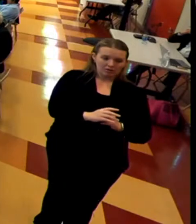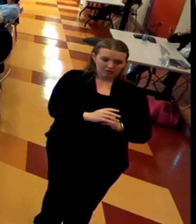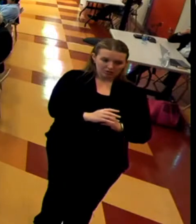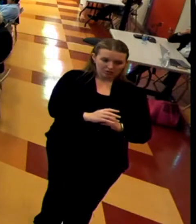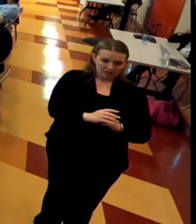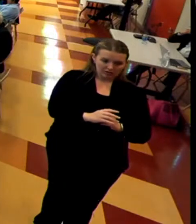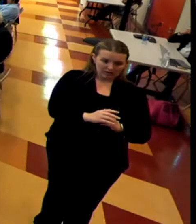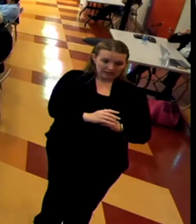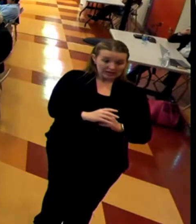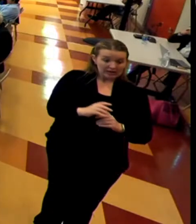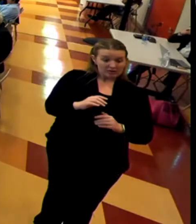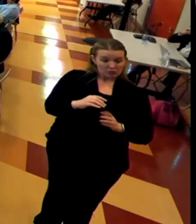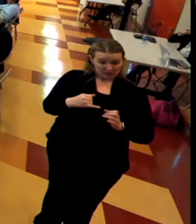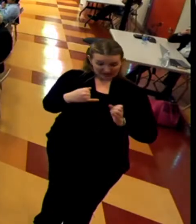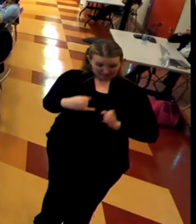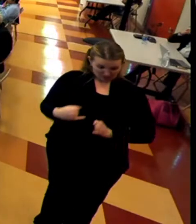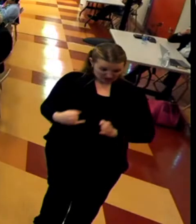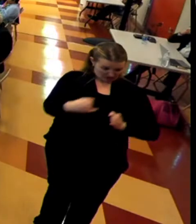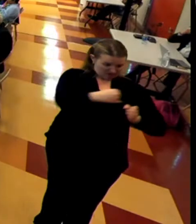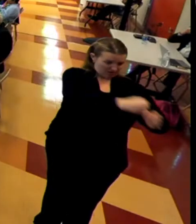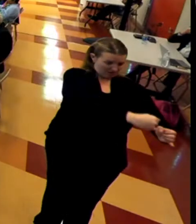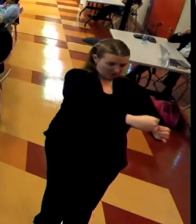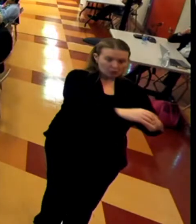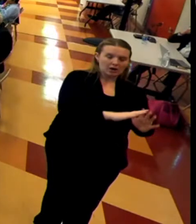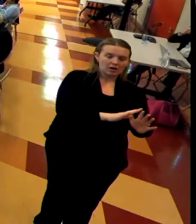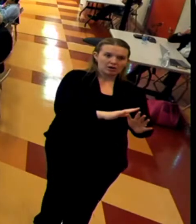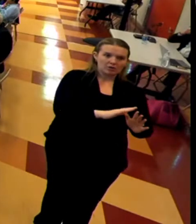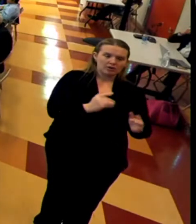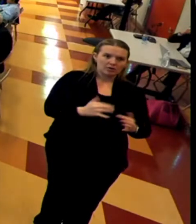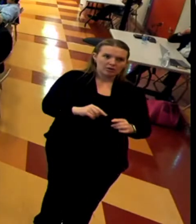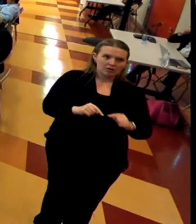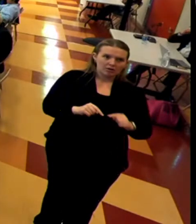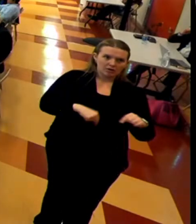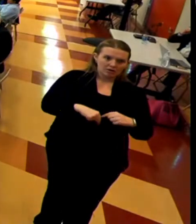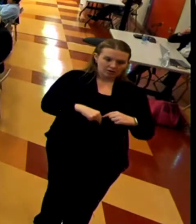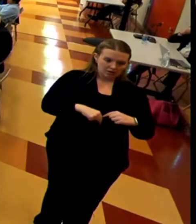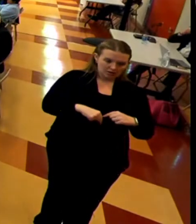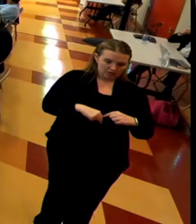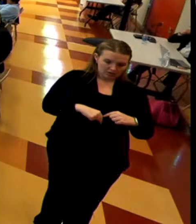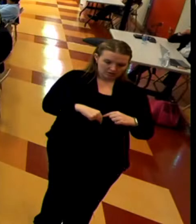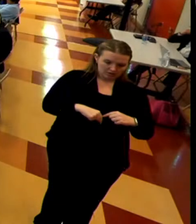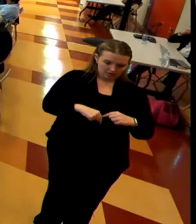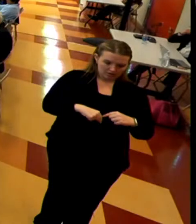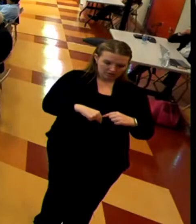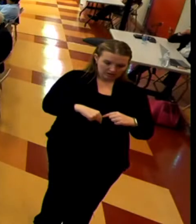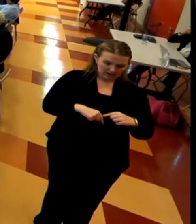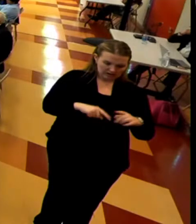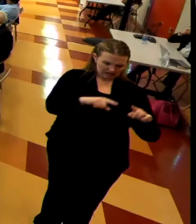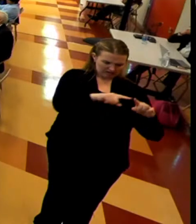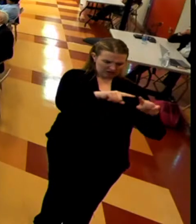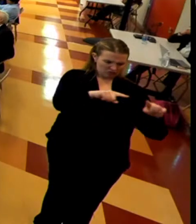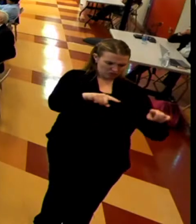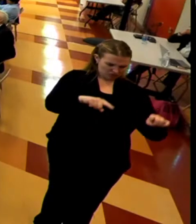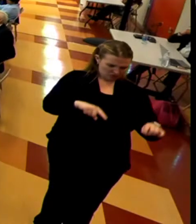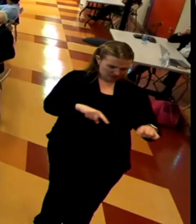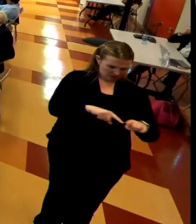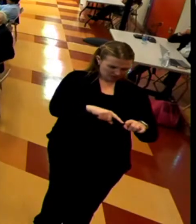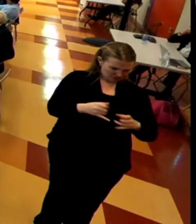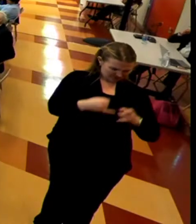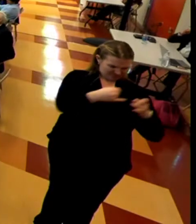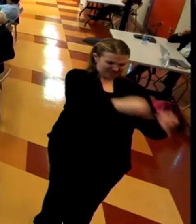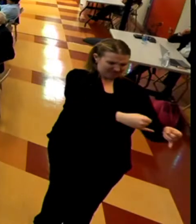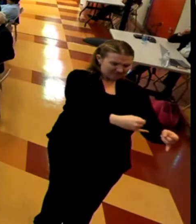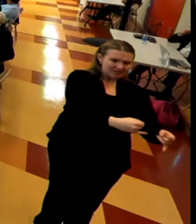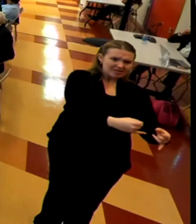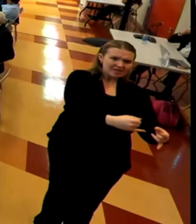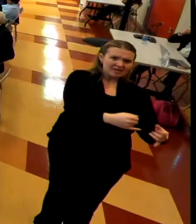towards the west, I mean towards the where that triangle is at, that will